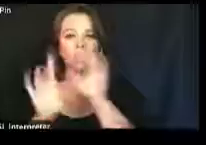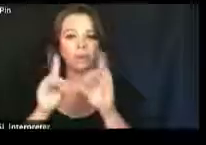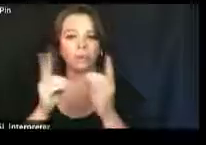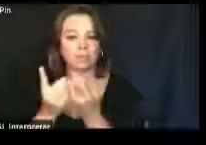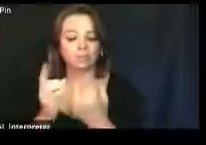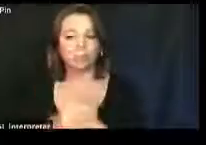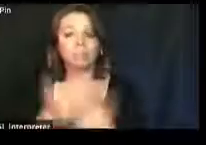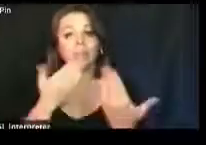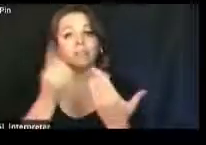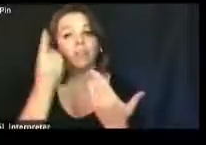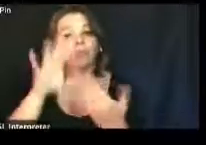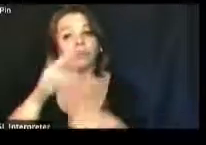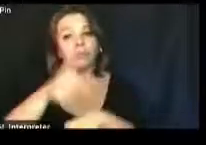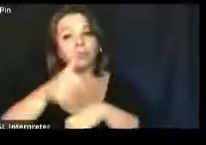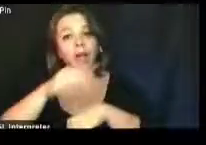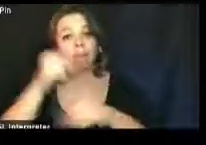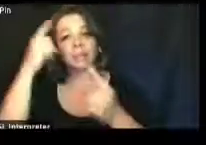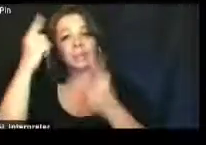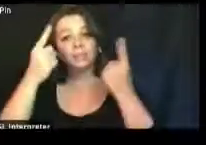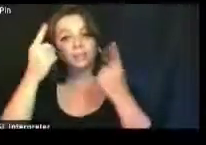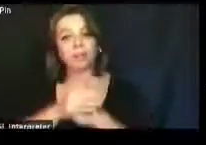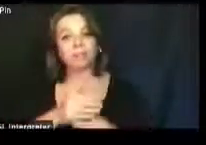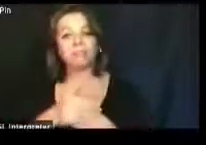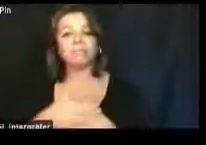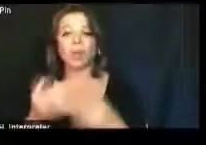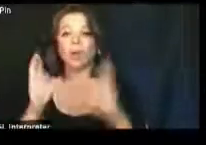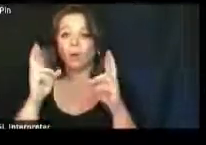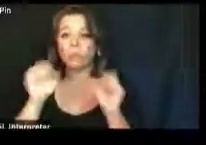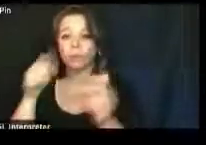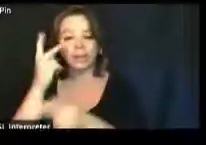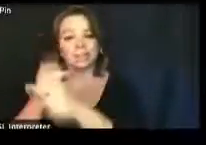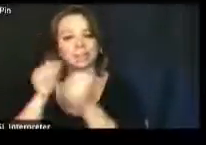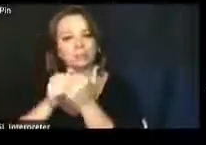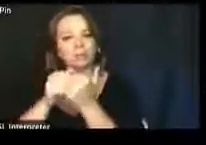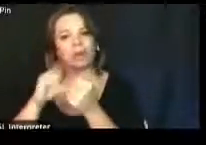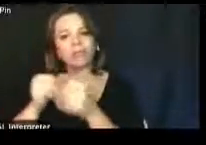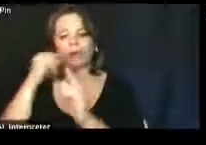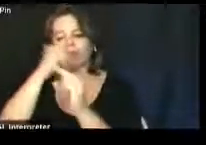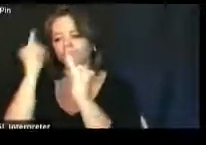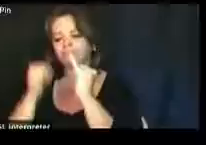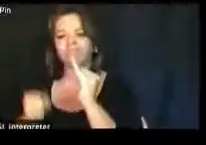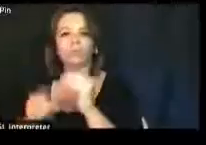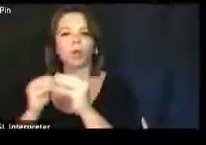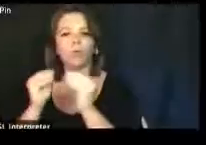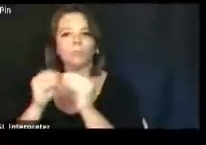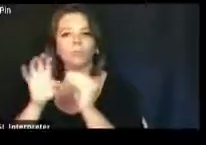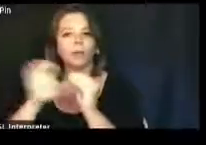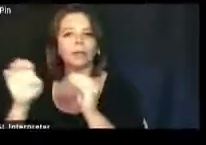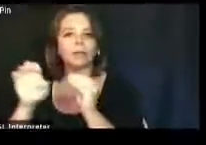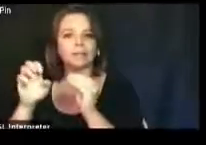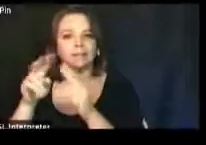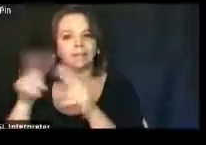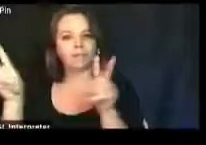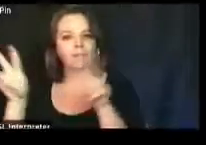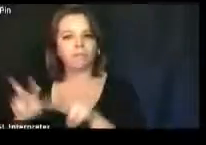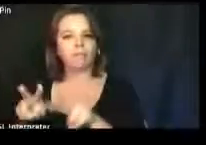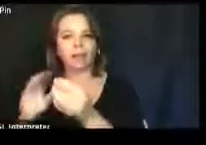and consideration. I hope the Commission can keep together and draw an East San Gabriel Valley-centric community of interest.